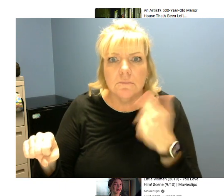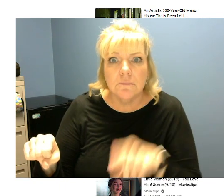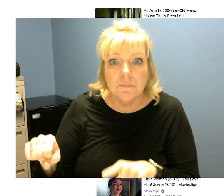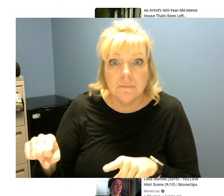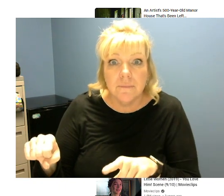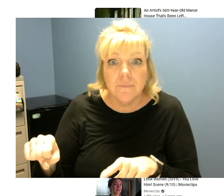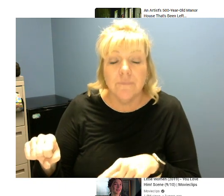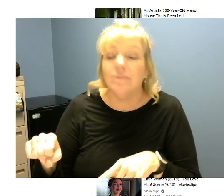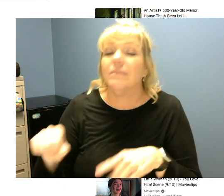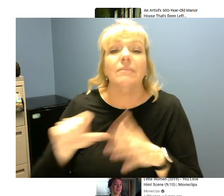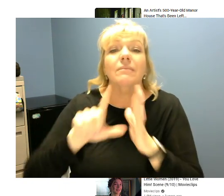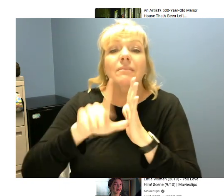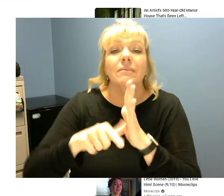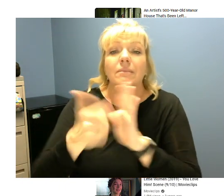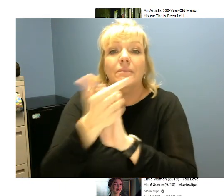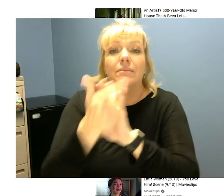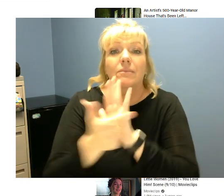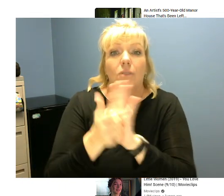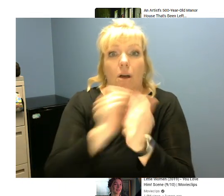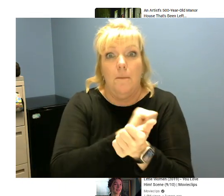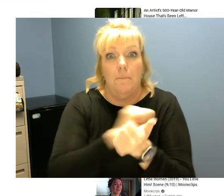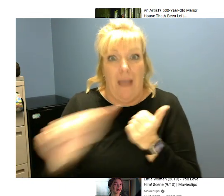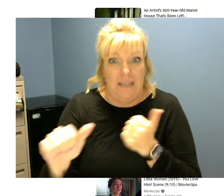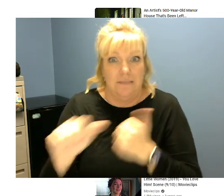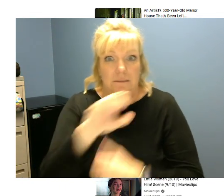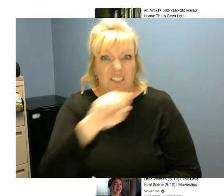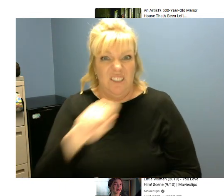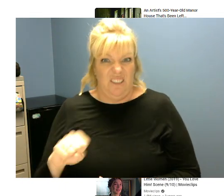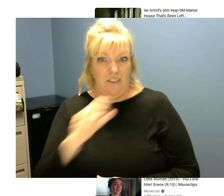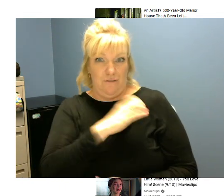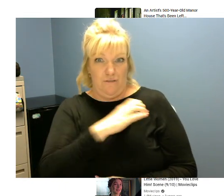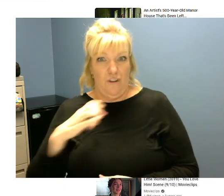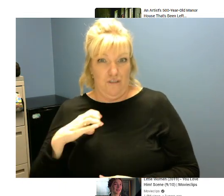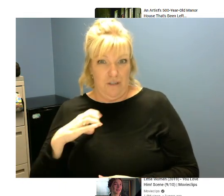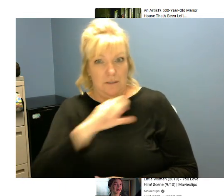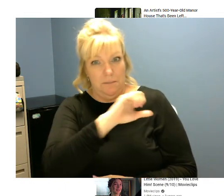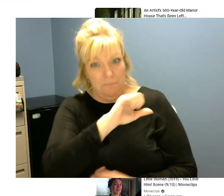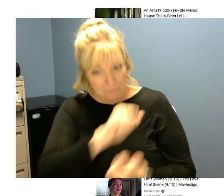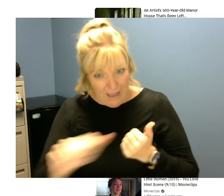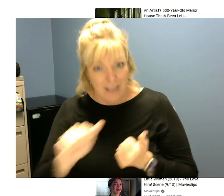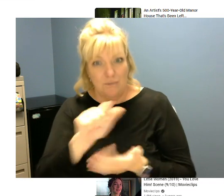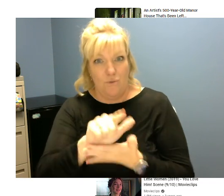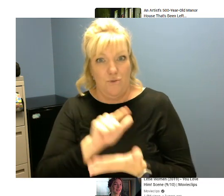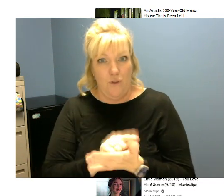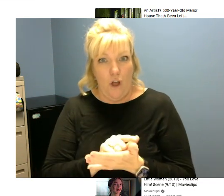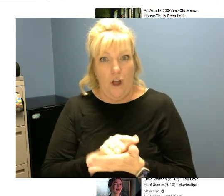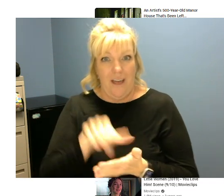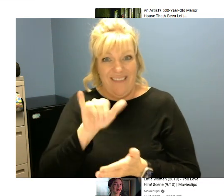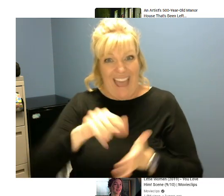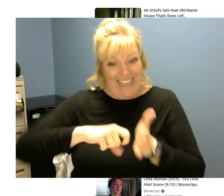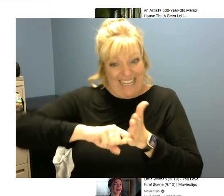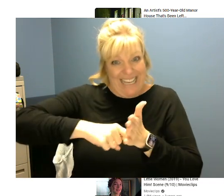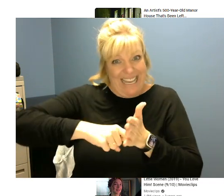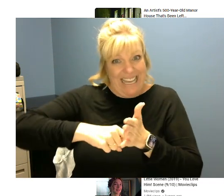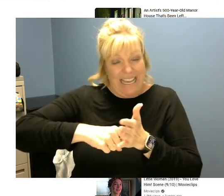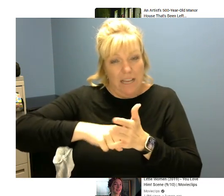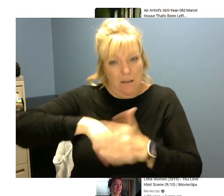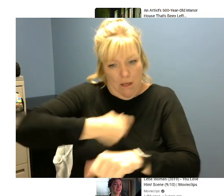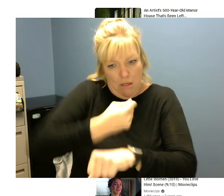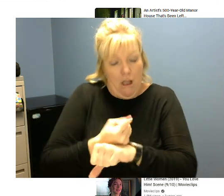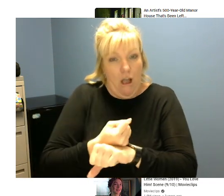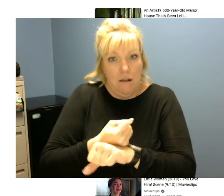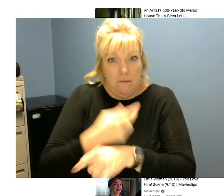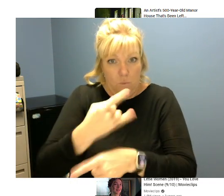there's legislation passed in the Confederate Congress to give the key, the control of the whiskey to